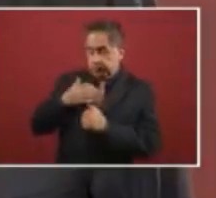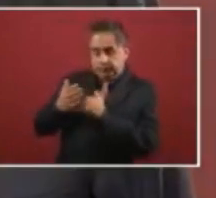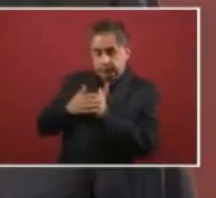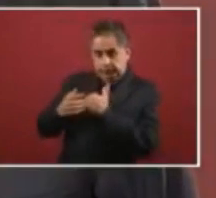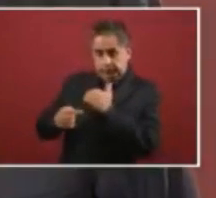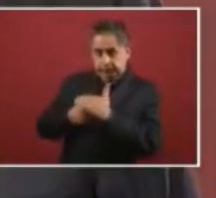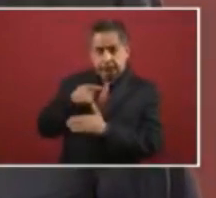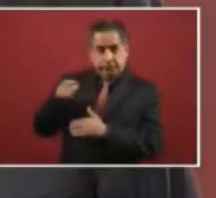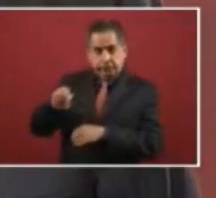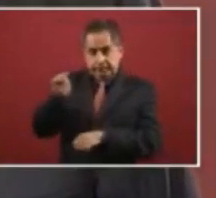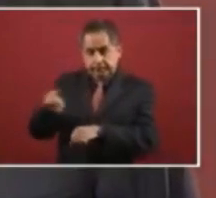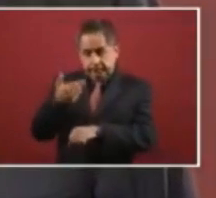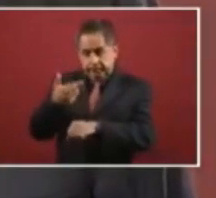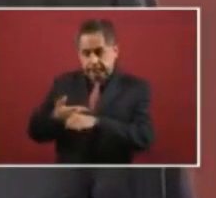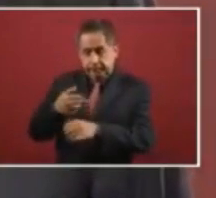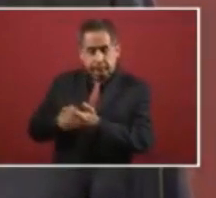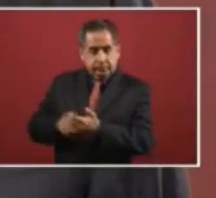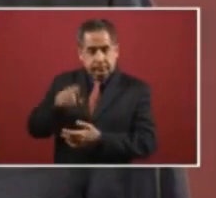that I was informed